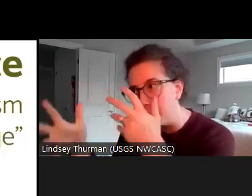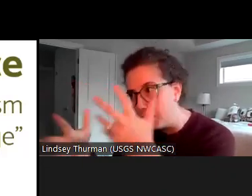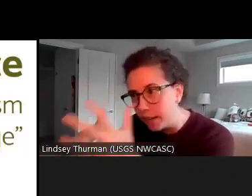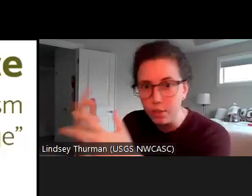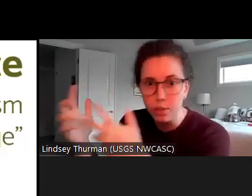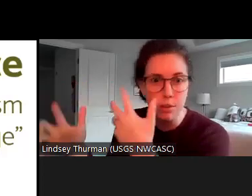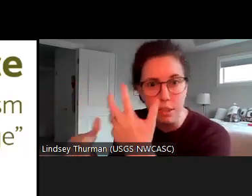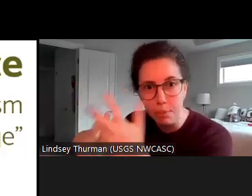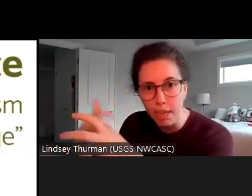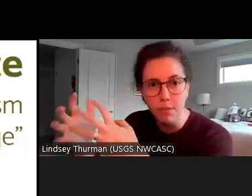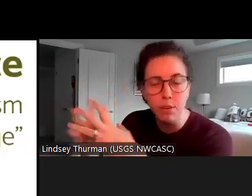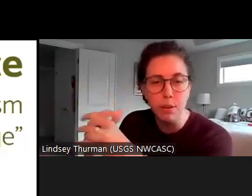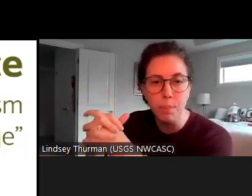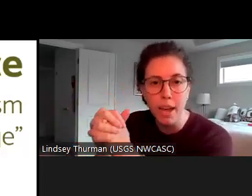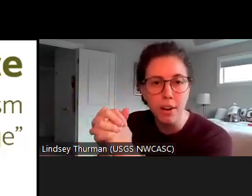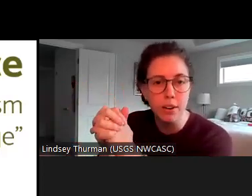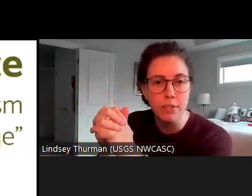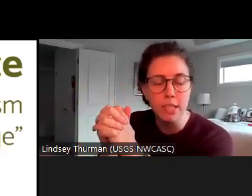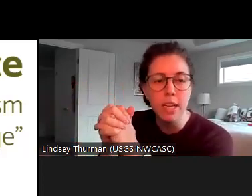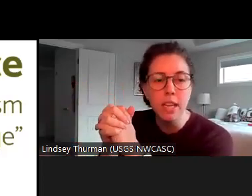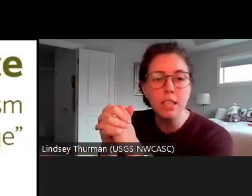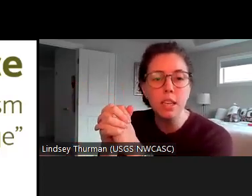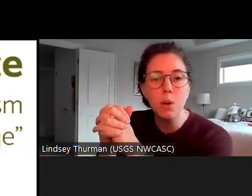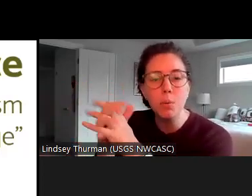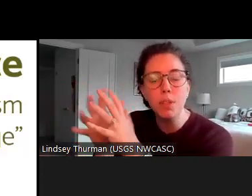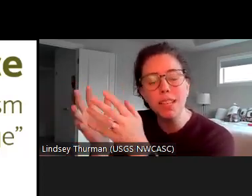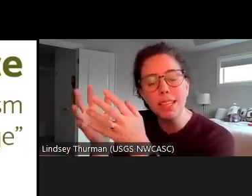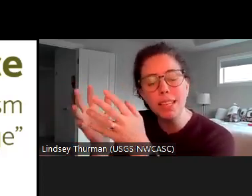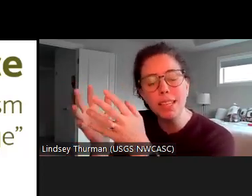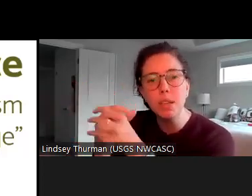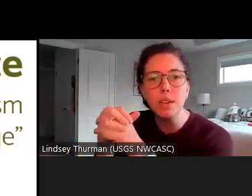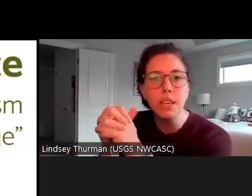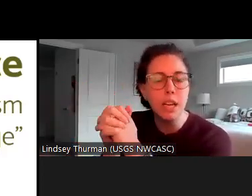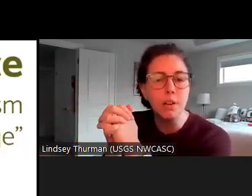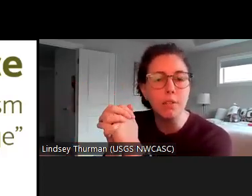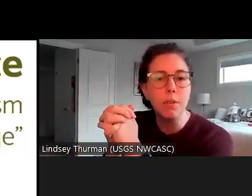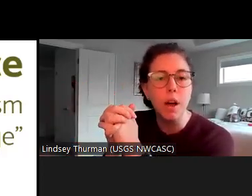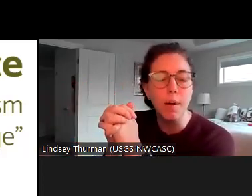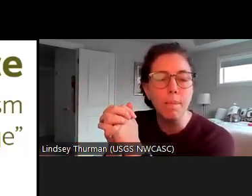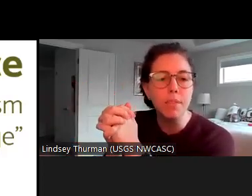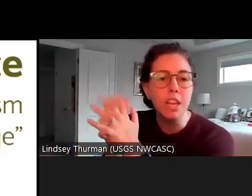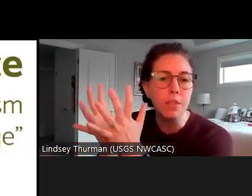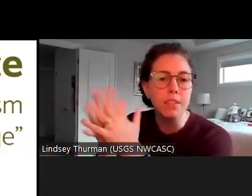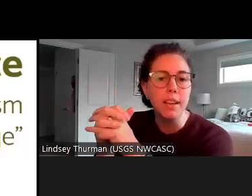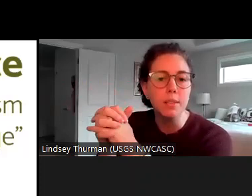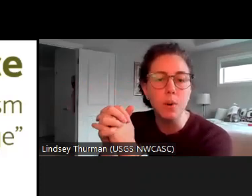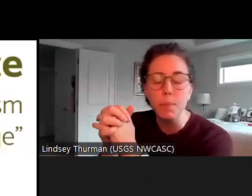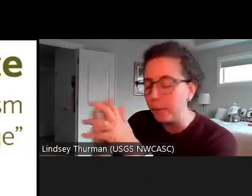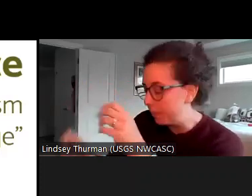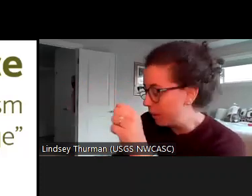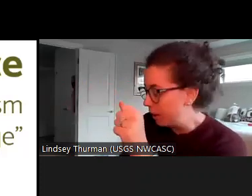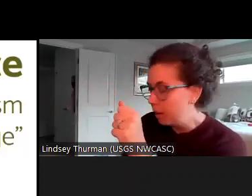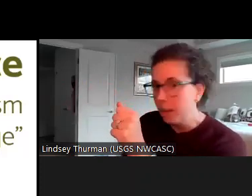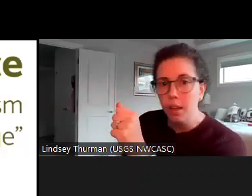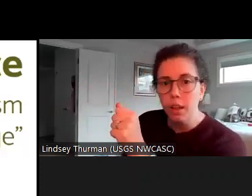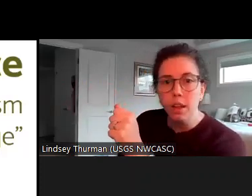these thermoregulatory behavioral patterns to cope with at least some degree of, in this case,